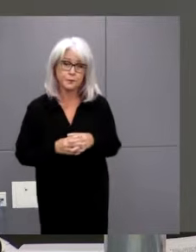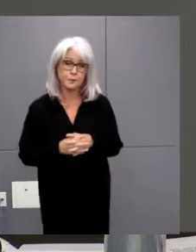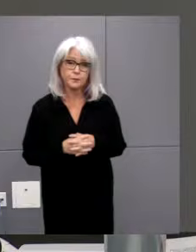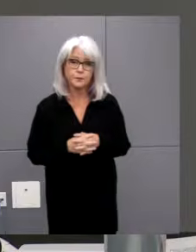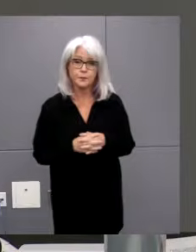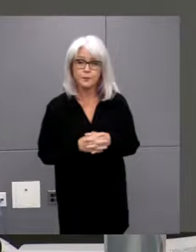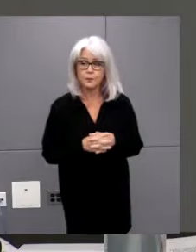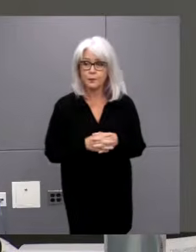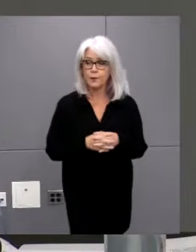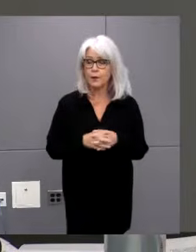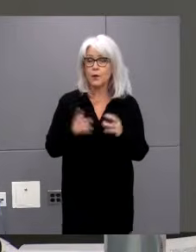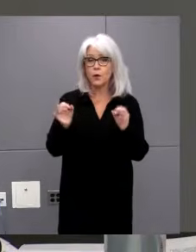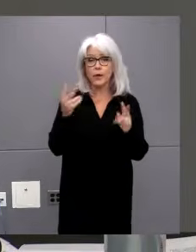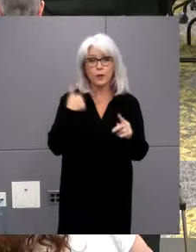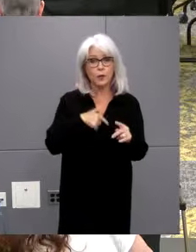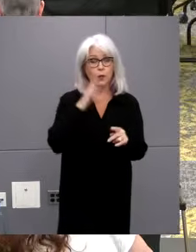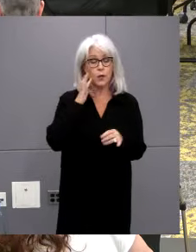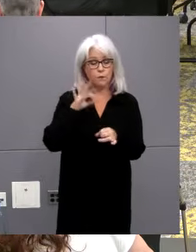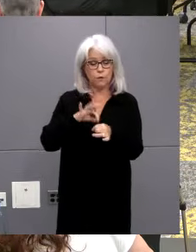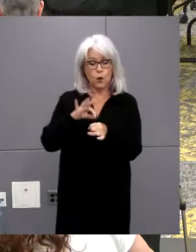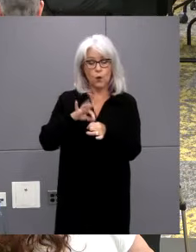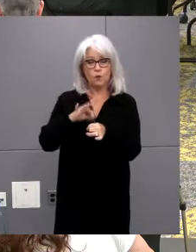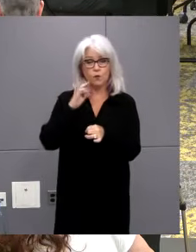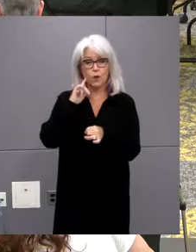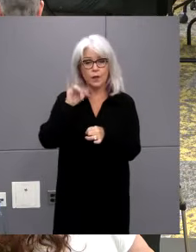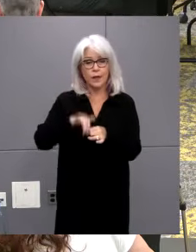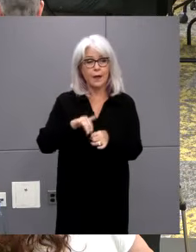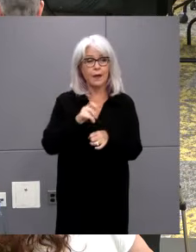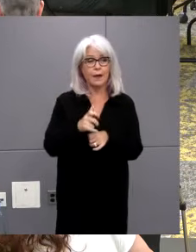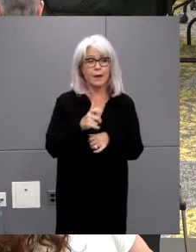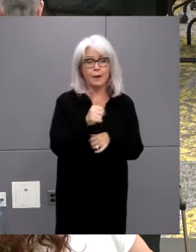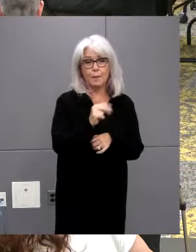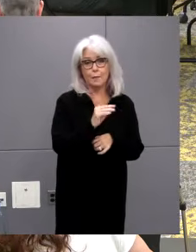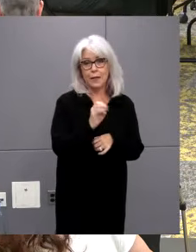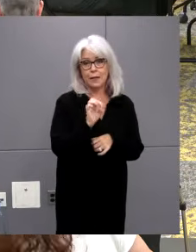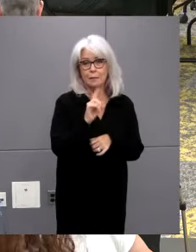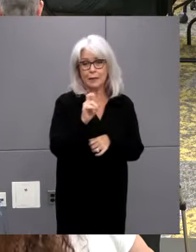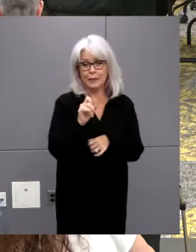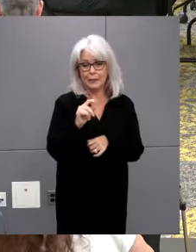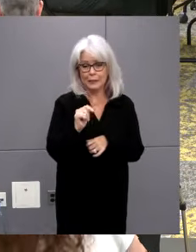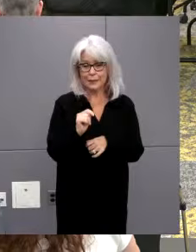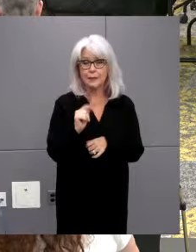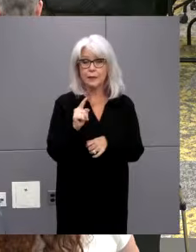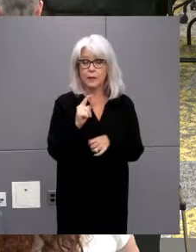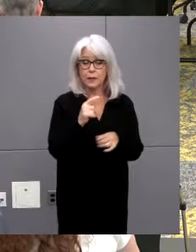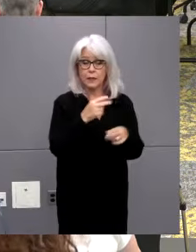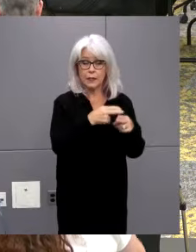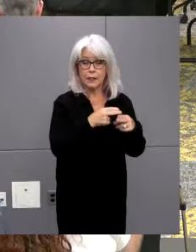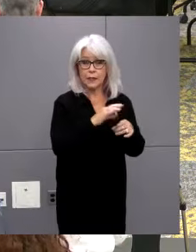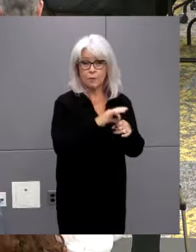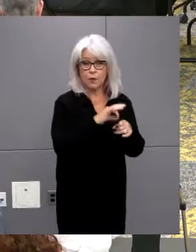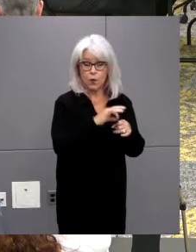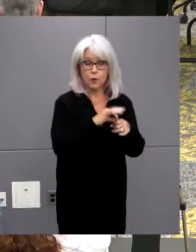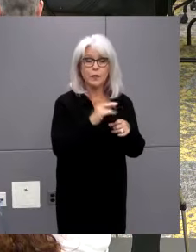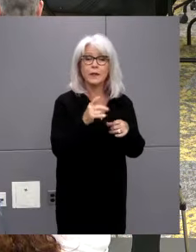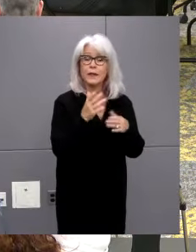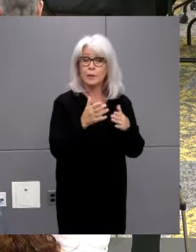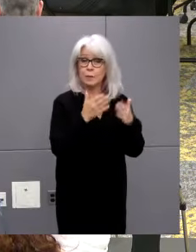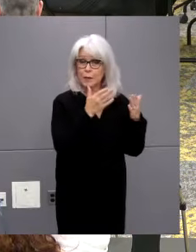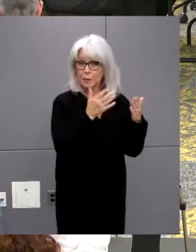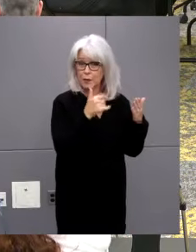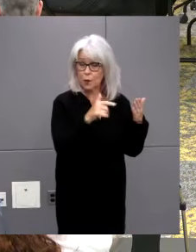Okay, so we'll vote on the amendment. Roll call, please. The amendment is